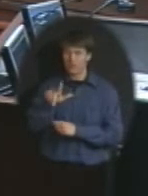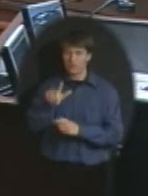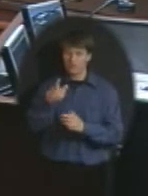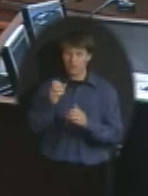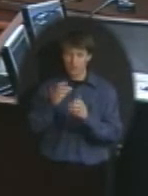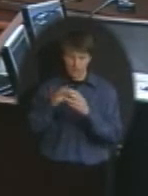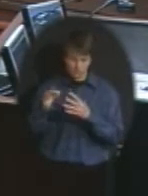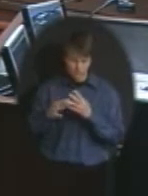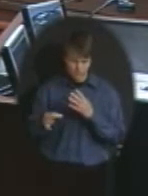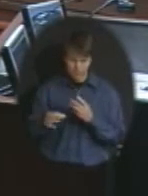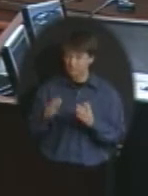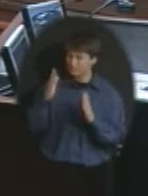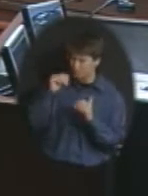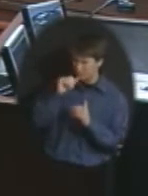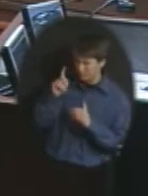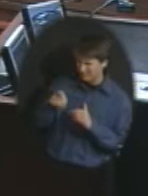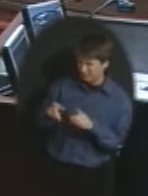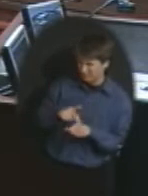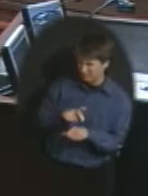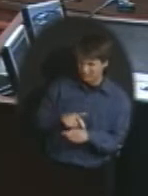Let's hope it doesn't go that long.